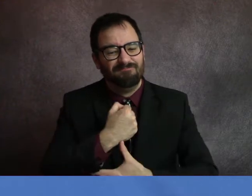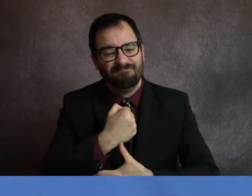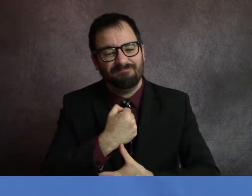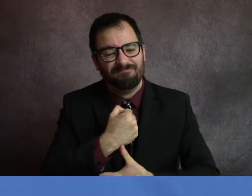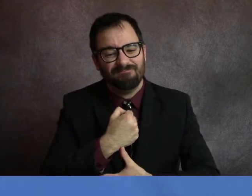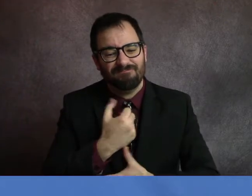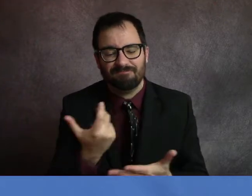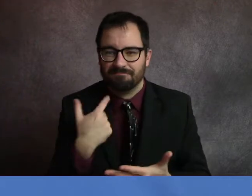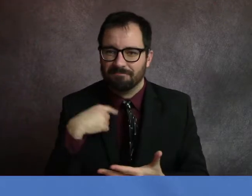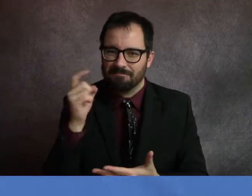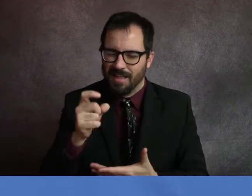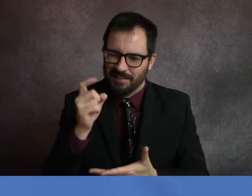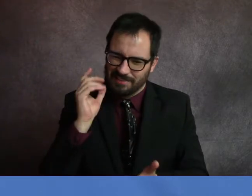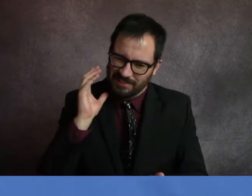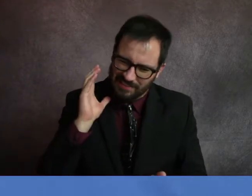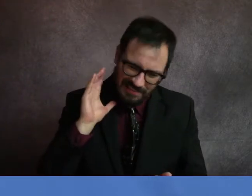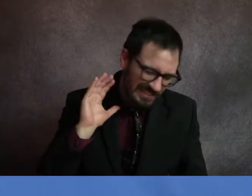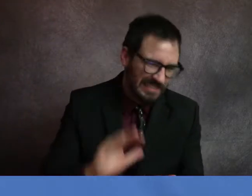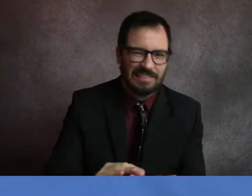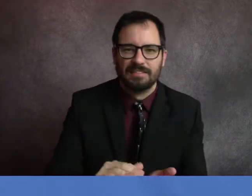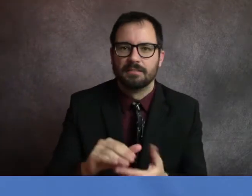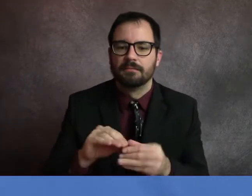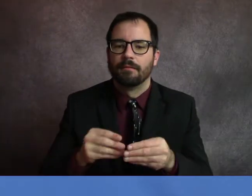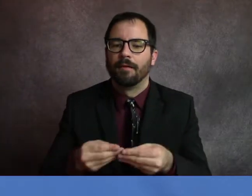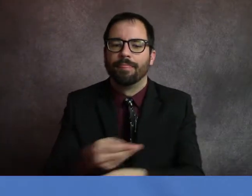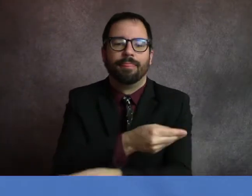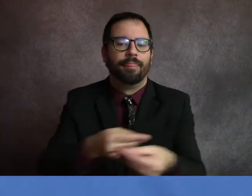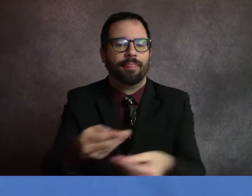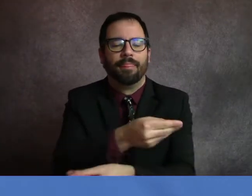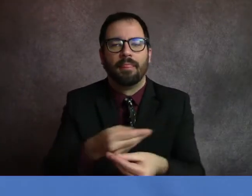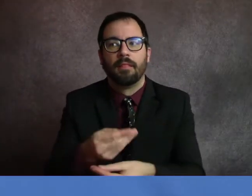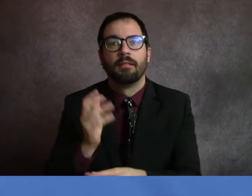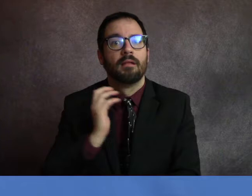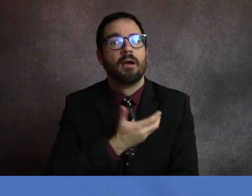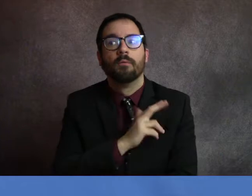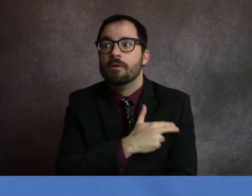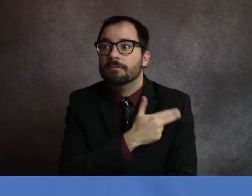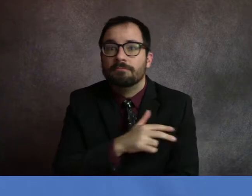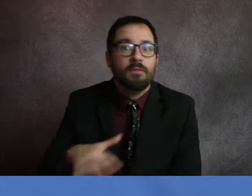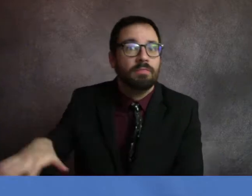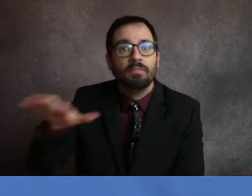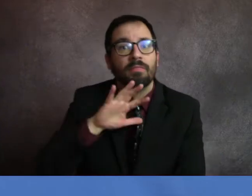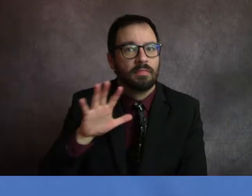our healthcare system, and we must prioritize the absolutely essential needs of our city.